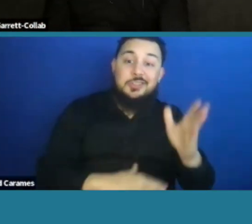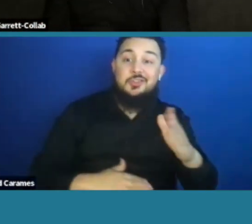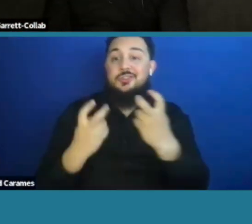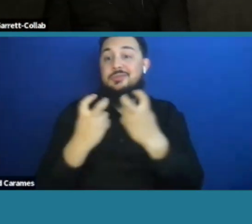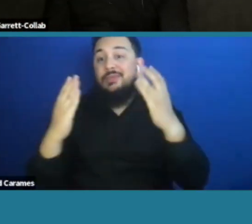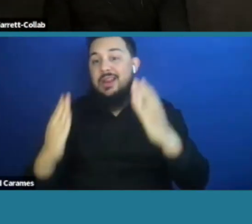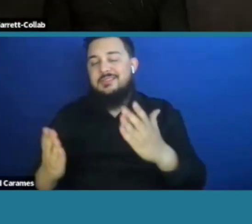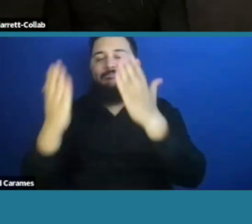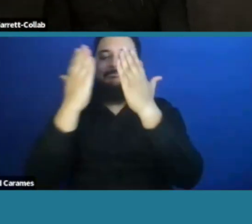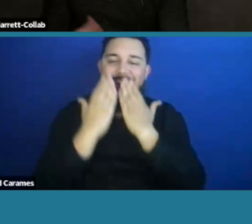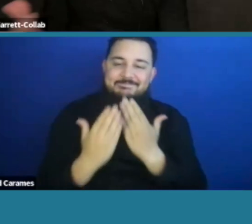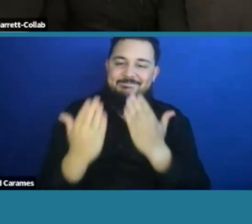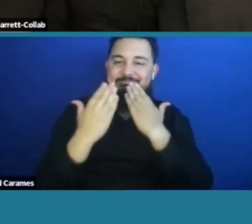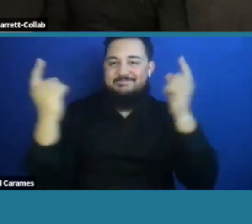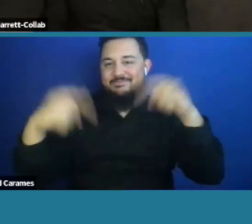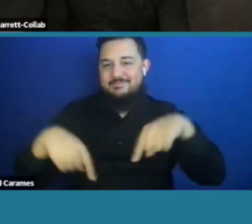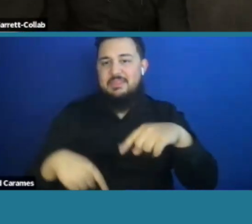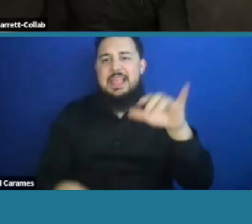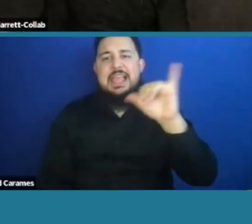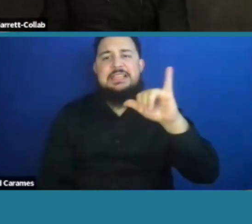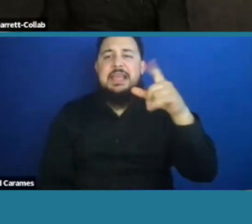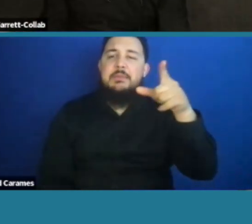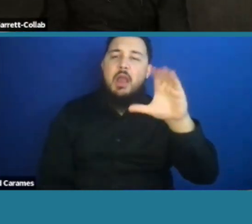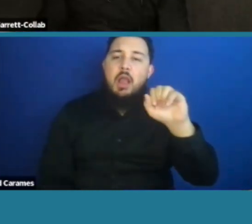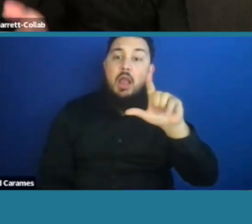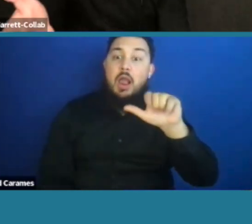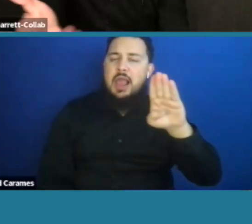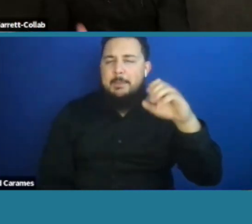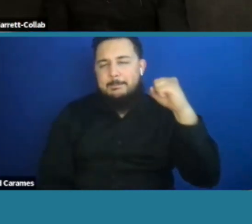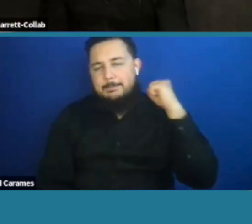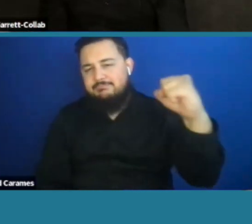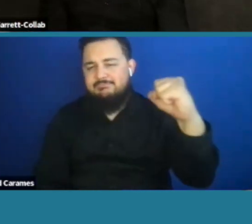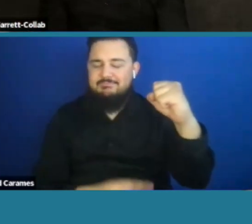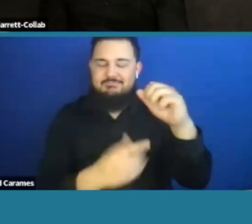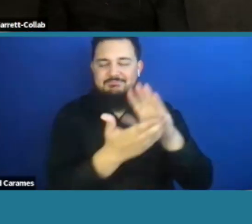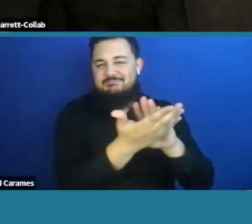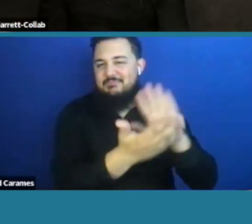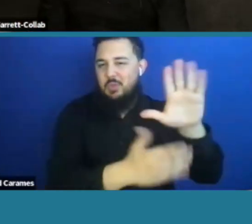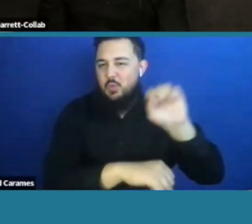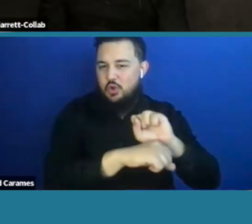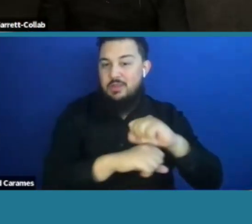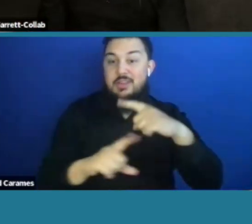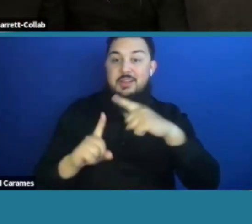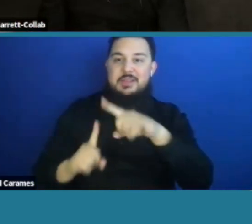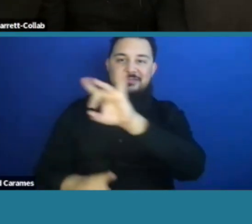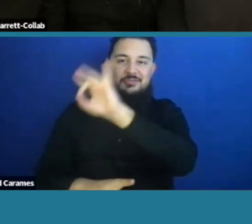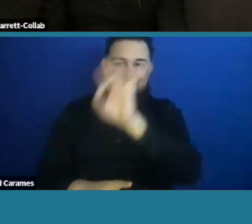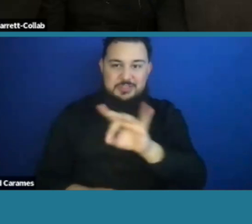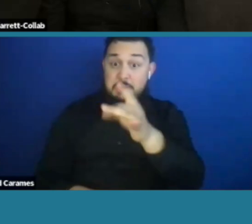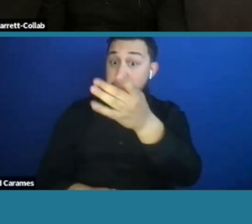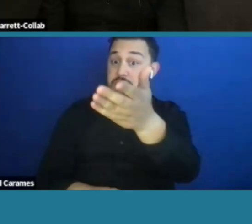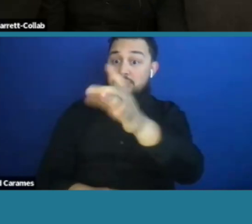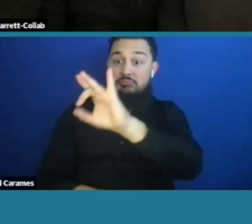being here. I greatly appreciate you. Shout out to the Collab for all the work that they do, and also Susan Elizabeth. Go